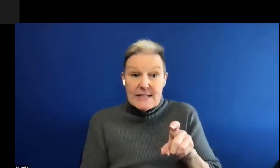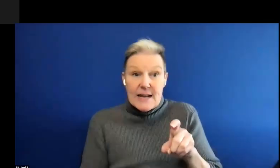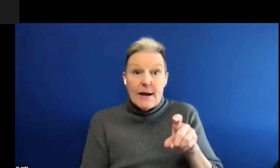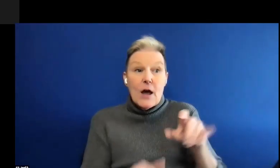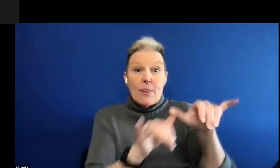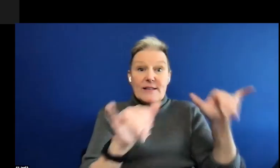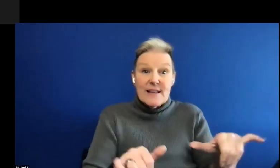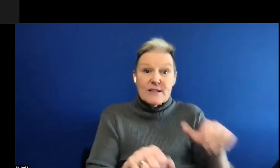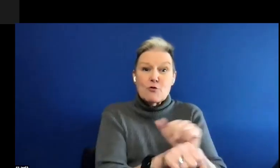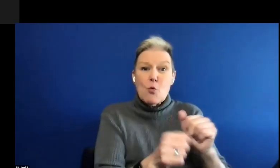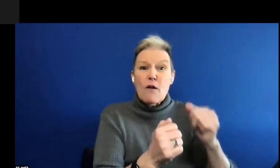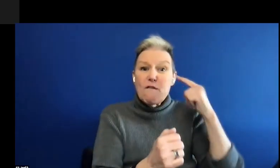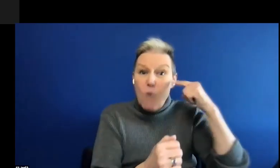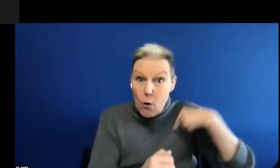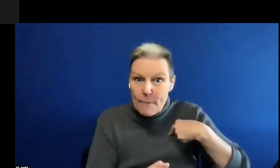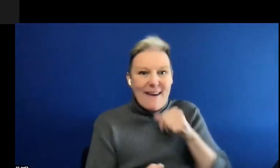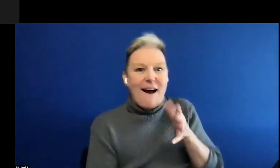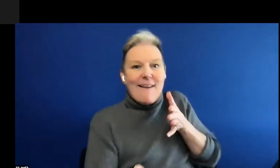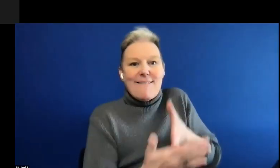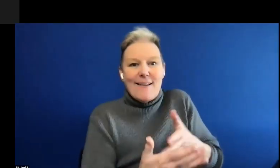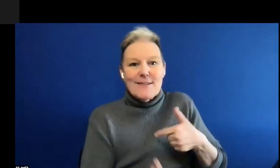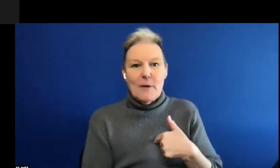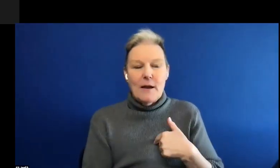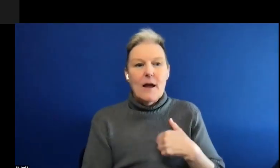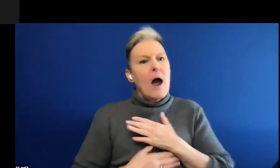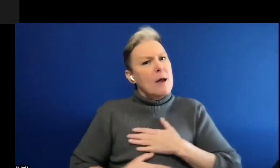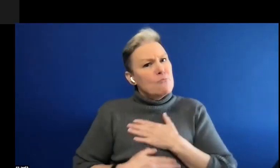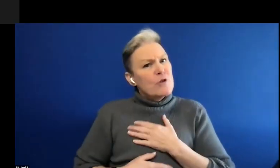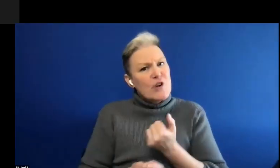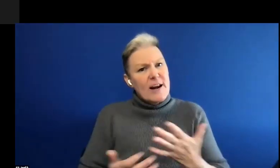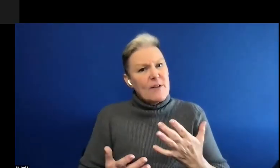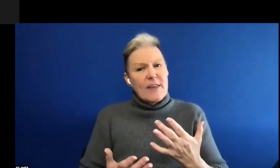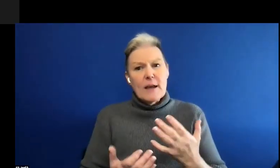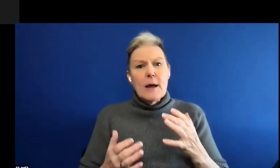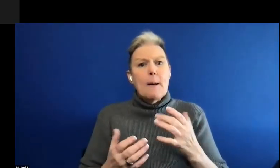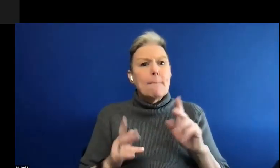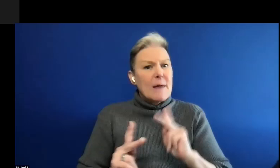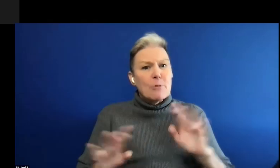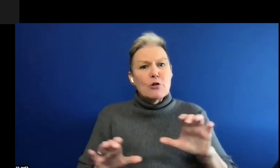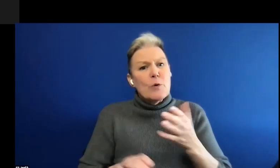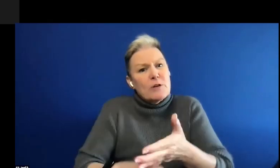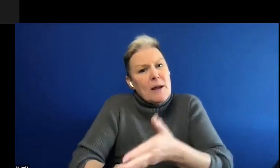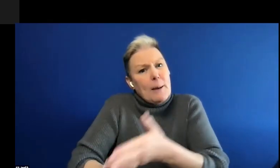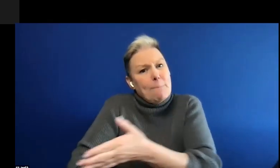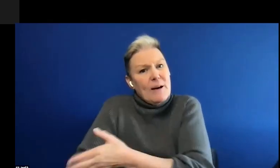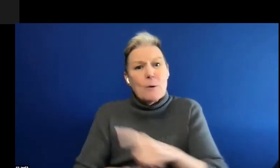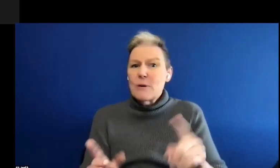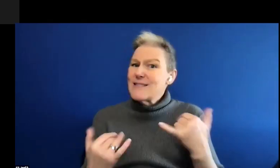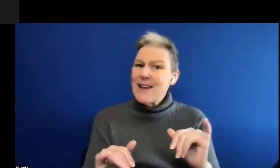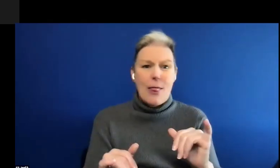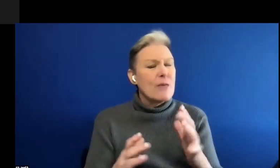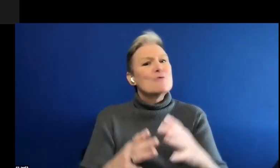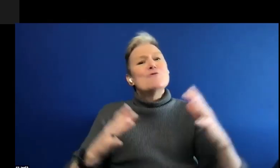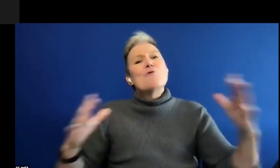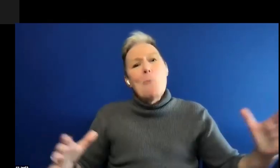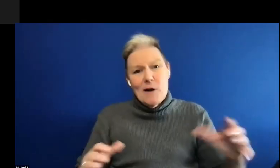to work for me and not against me. And I appreciate everything that people are doing to make it better, but there's still so much that